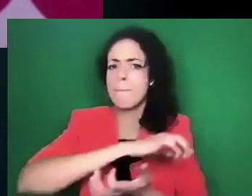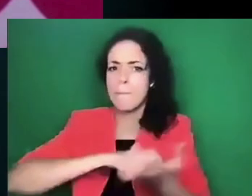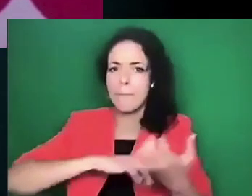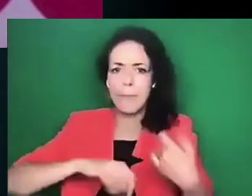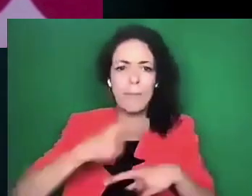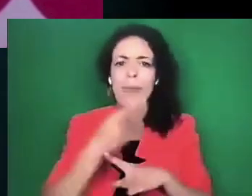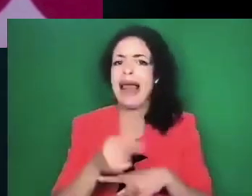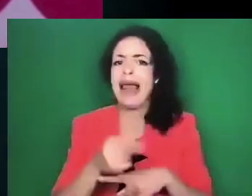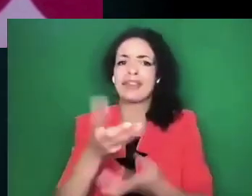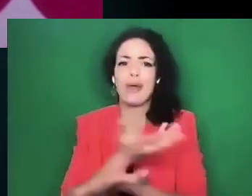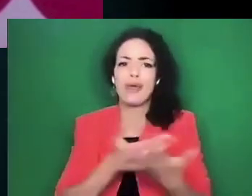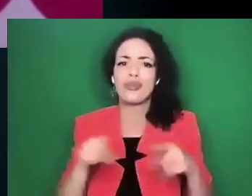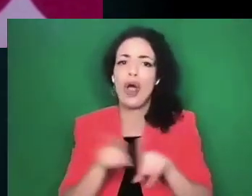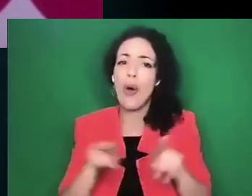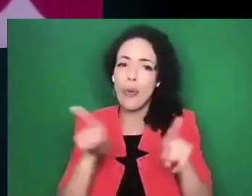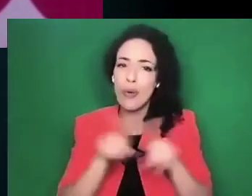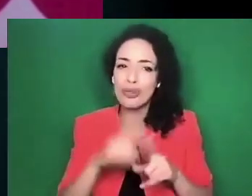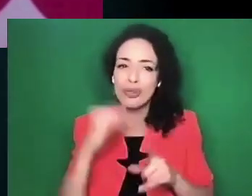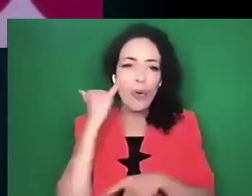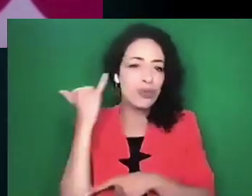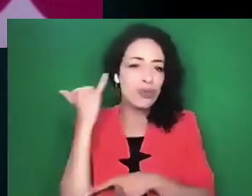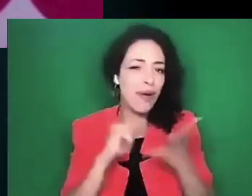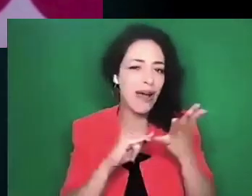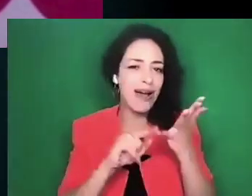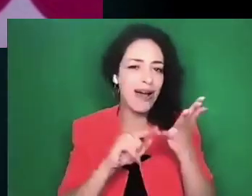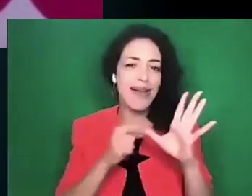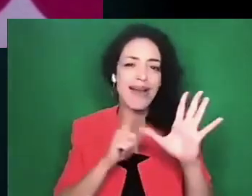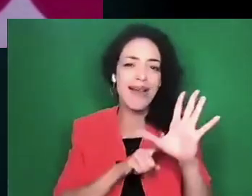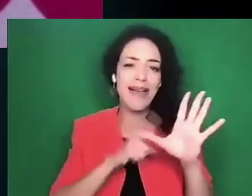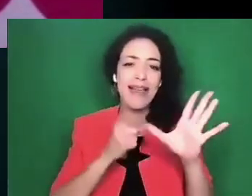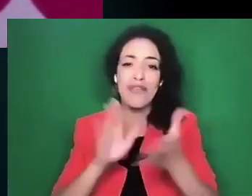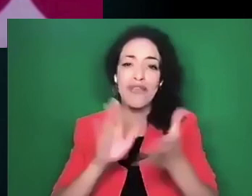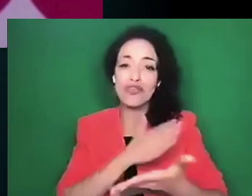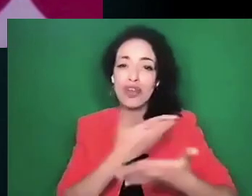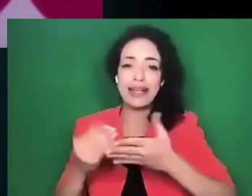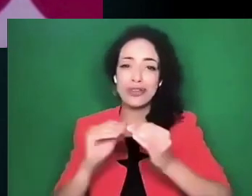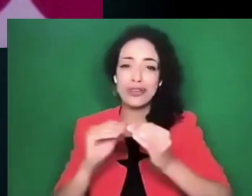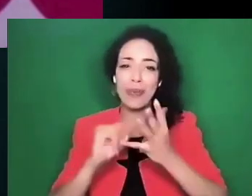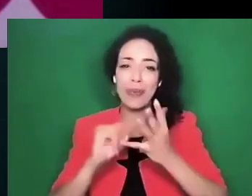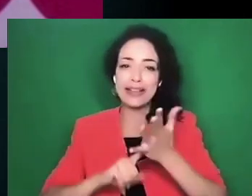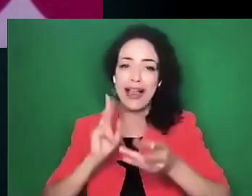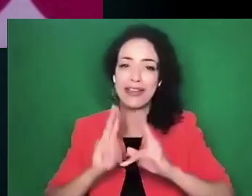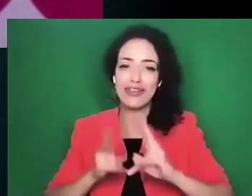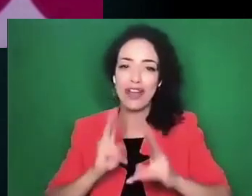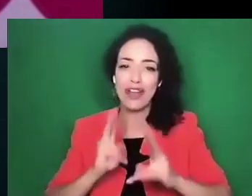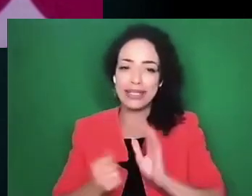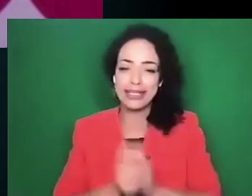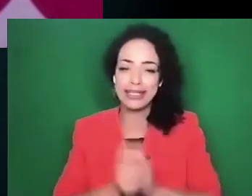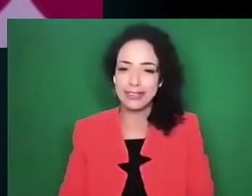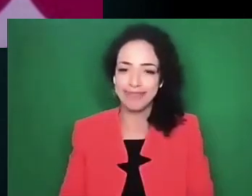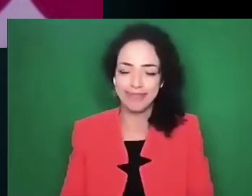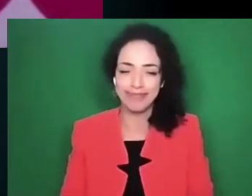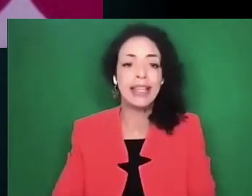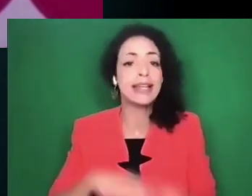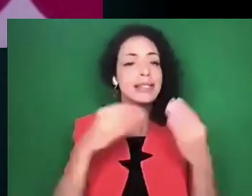a difficult task of translating it into BSL language. Some of you may have had a couple